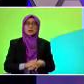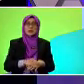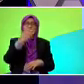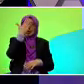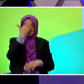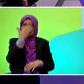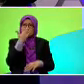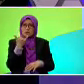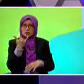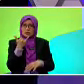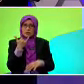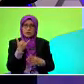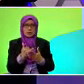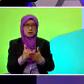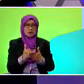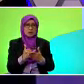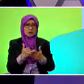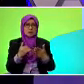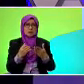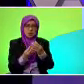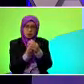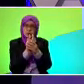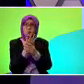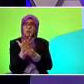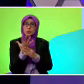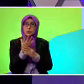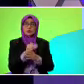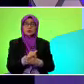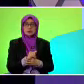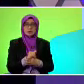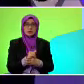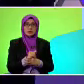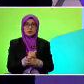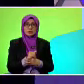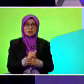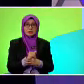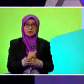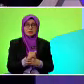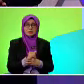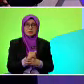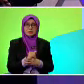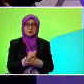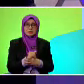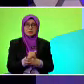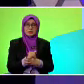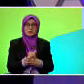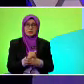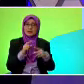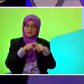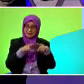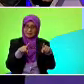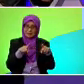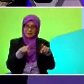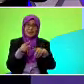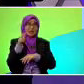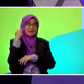these microorganisms grow? Wait, I thought microorganisms cannot be seen with our naked eyes. So how come